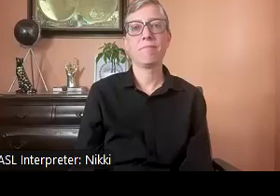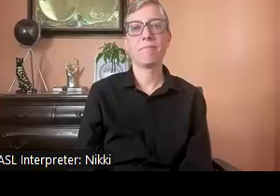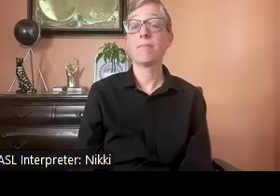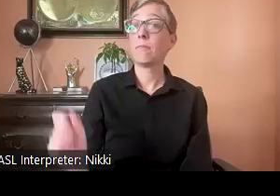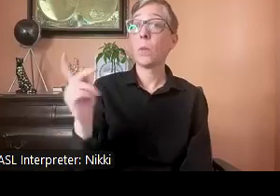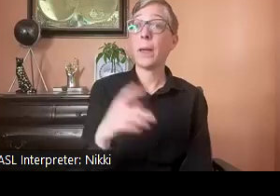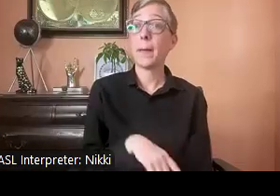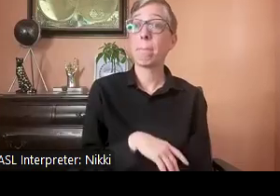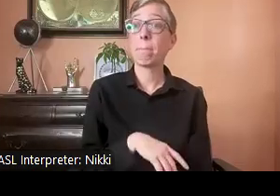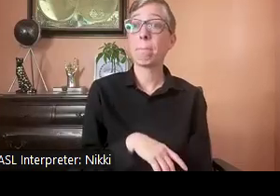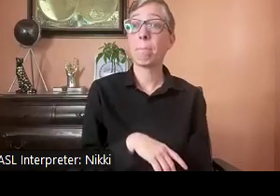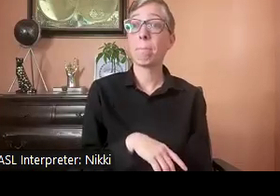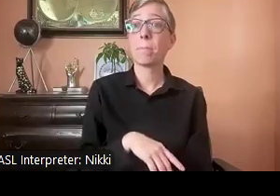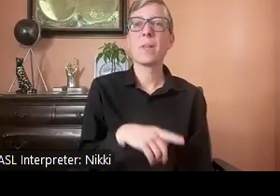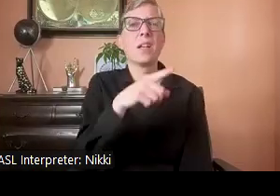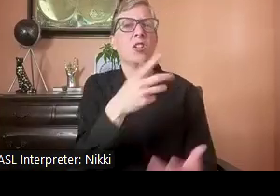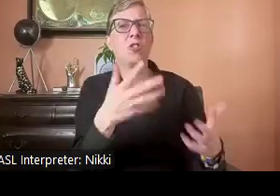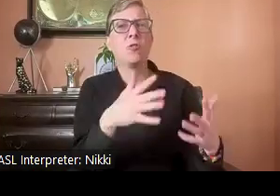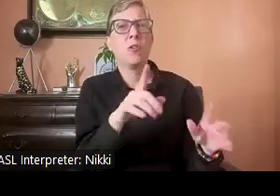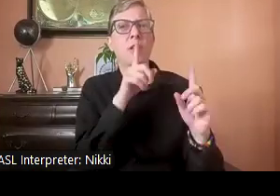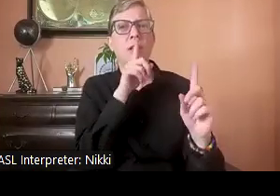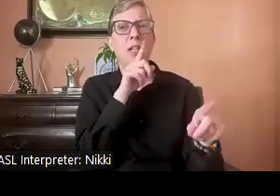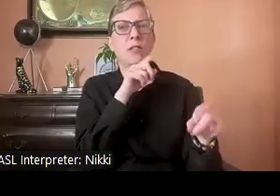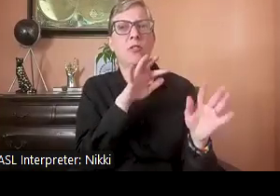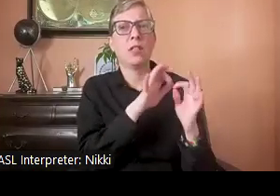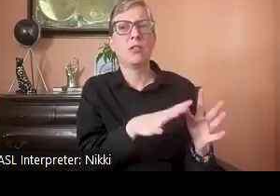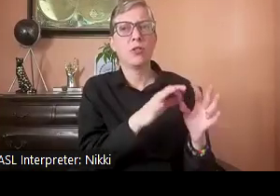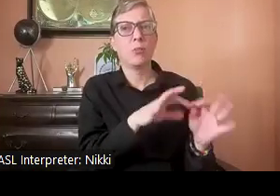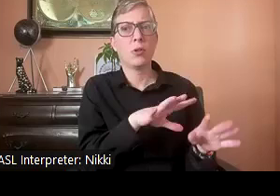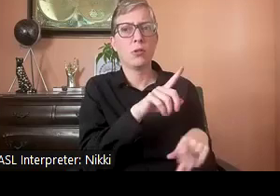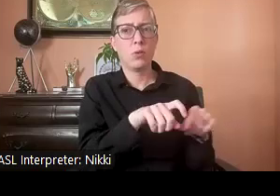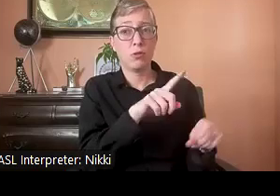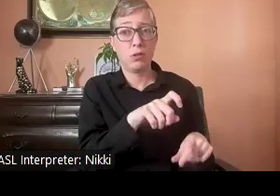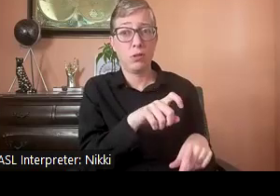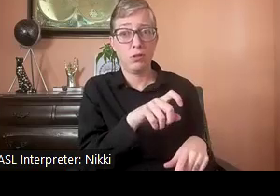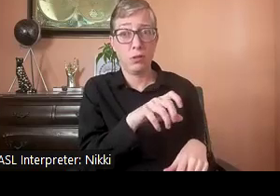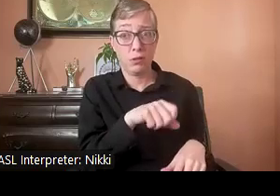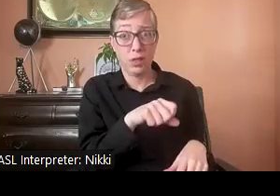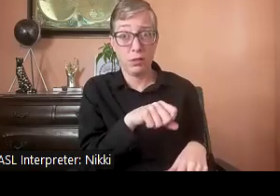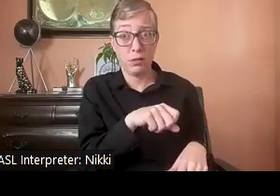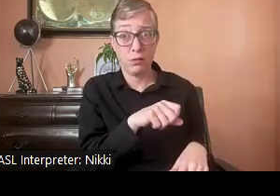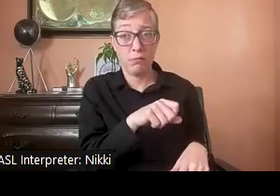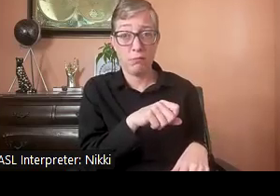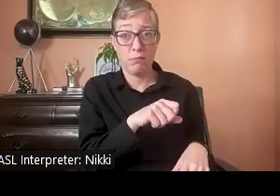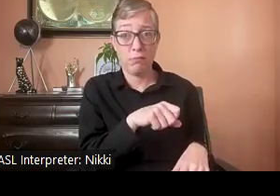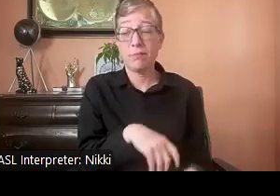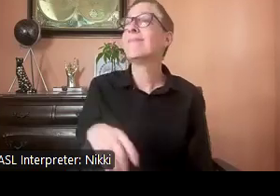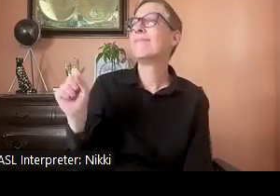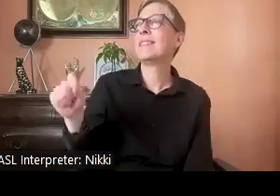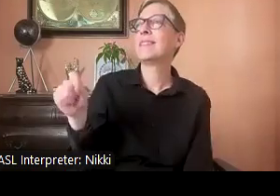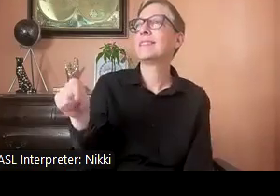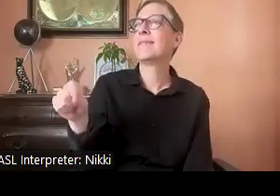Okay. You already answered the interpreter's questions, I take it, yes? Yes.